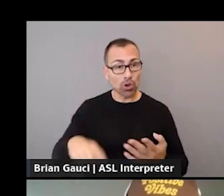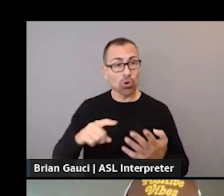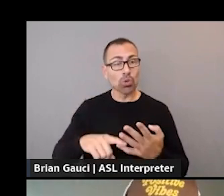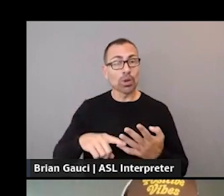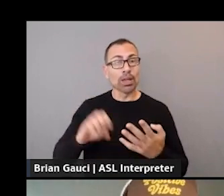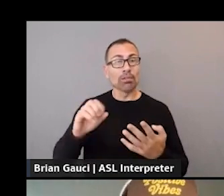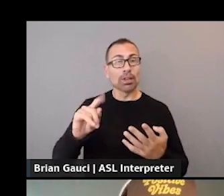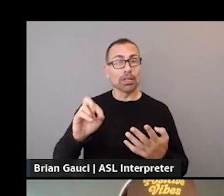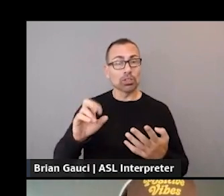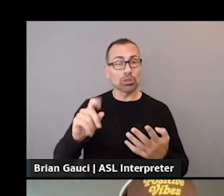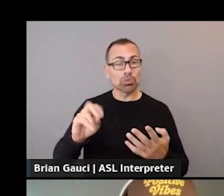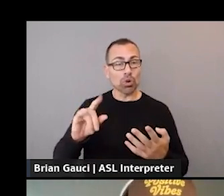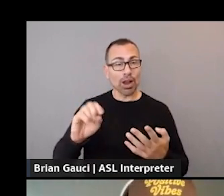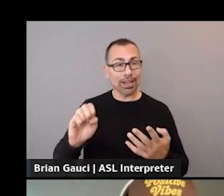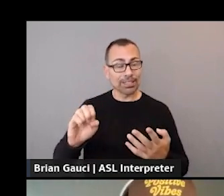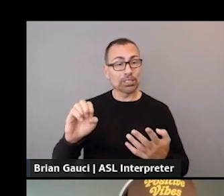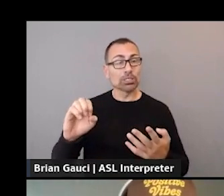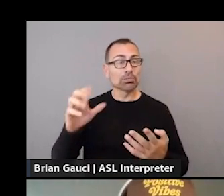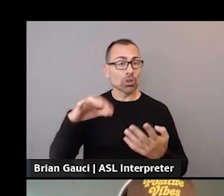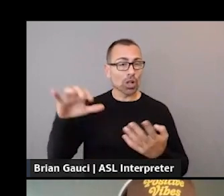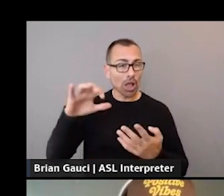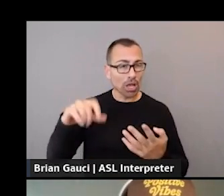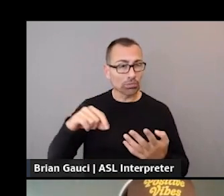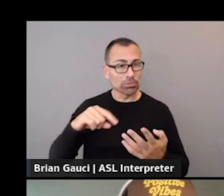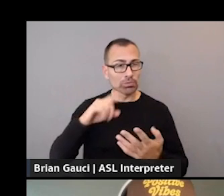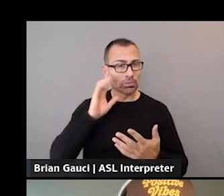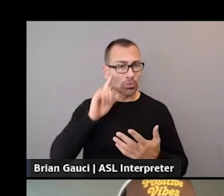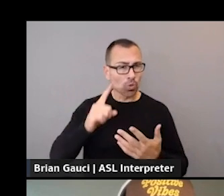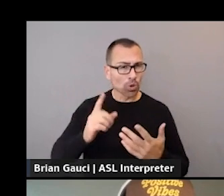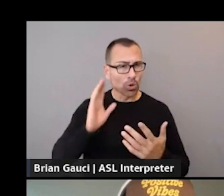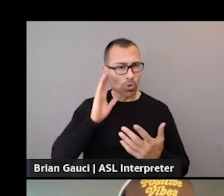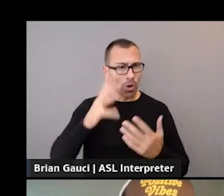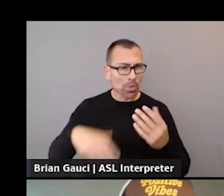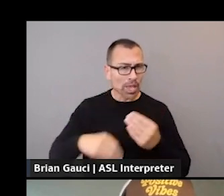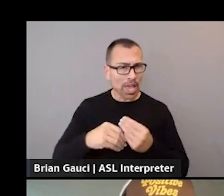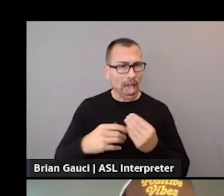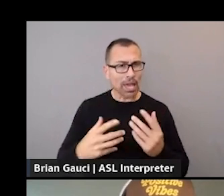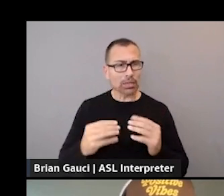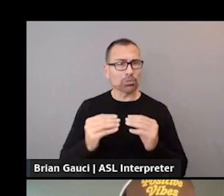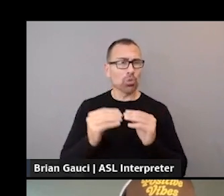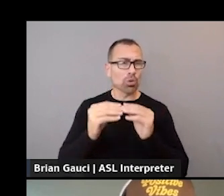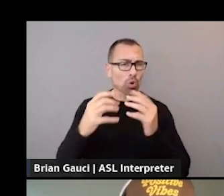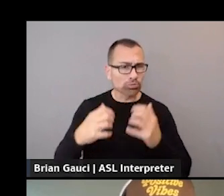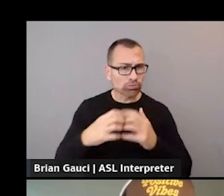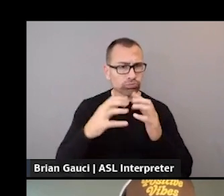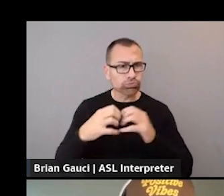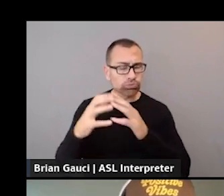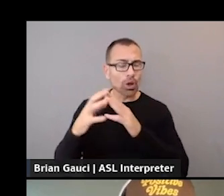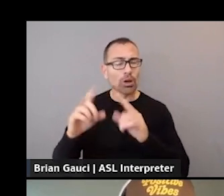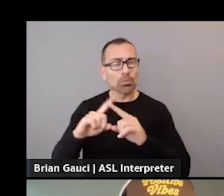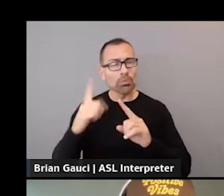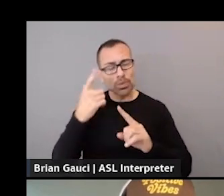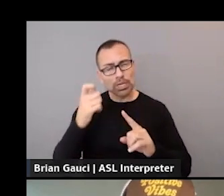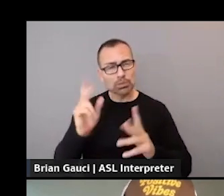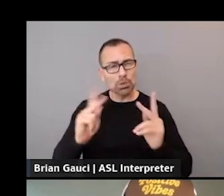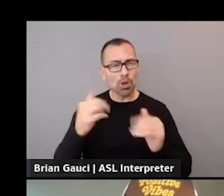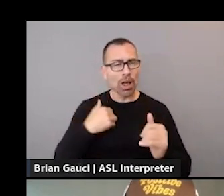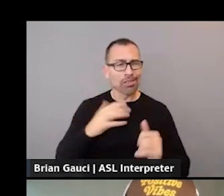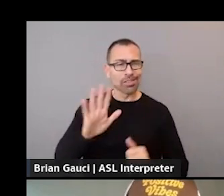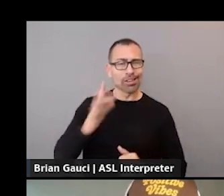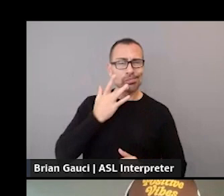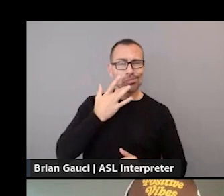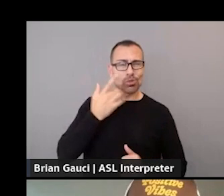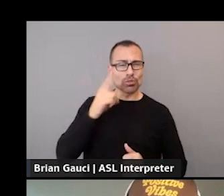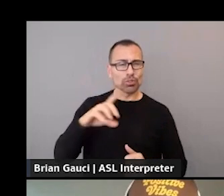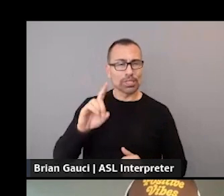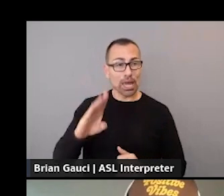be launching more and more so that we understand customers have different preferences for what type of vector database that they would like to use. So we